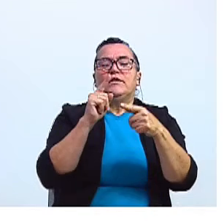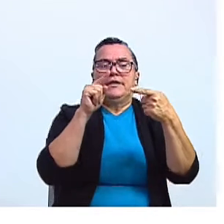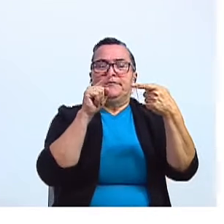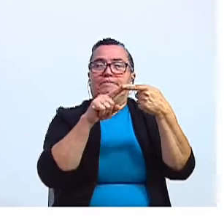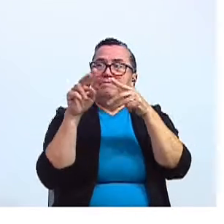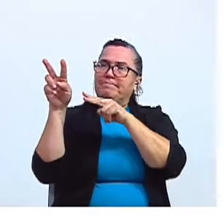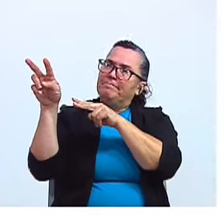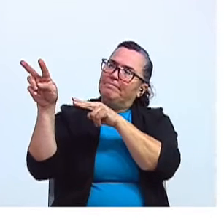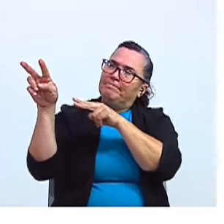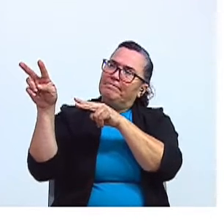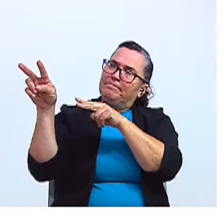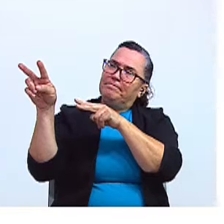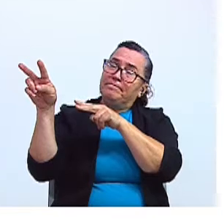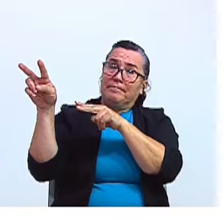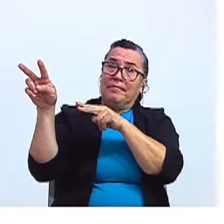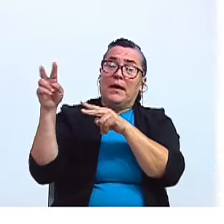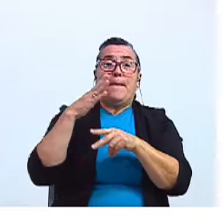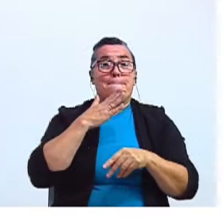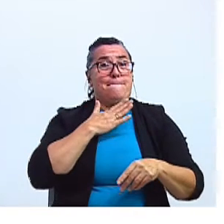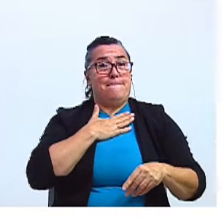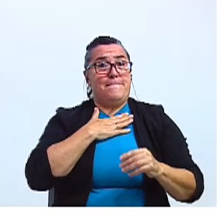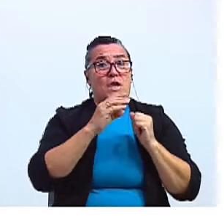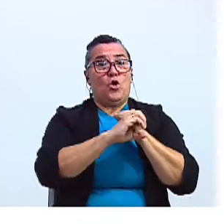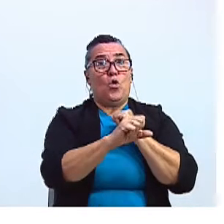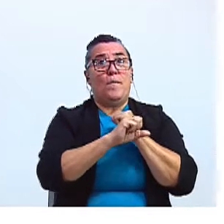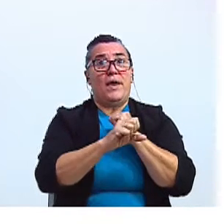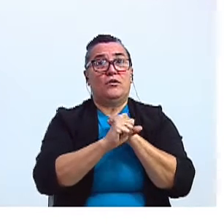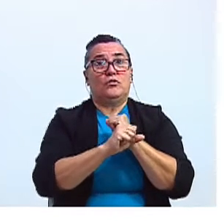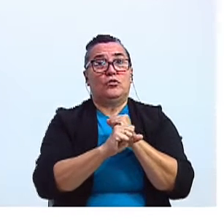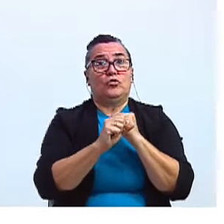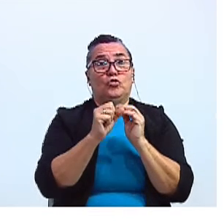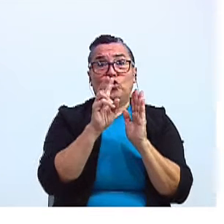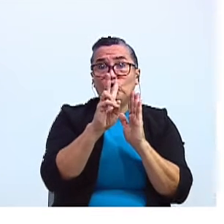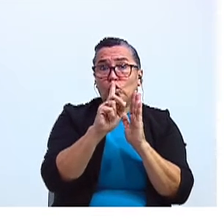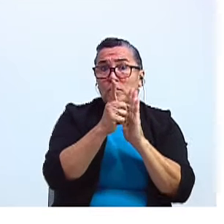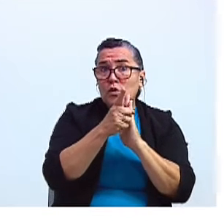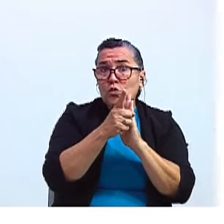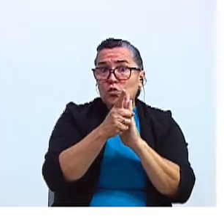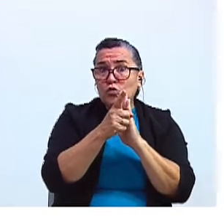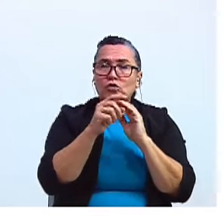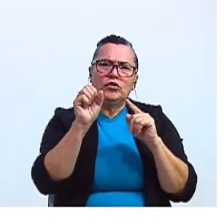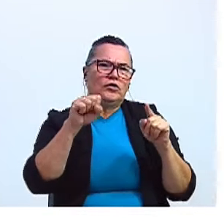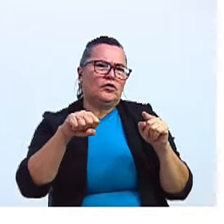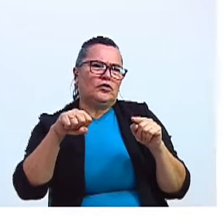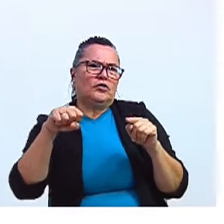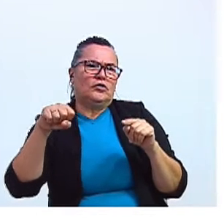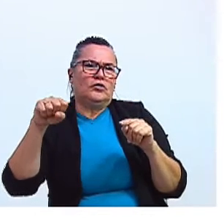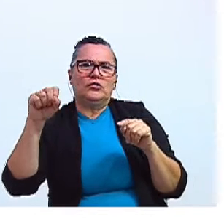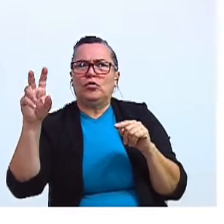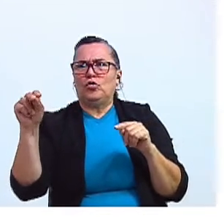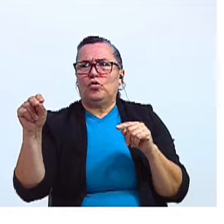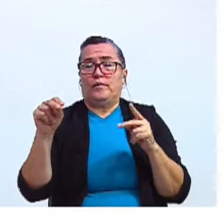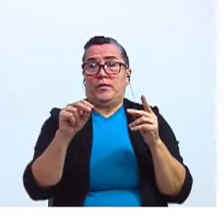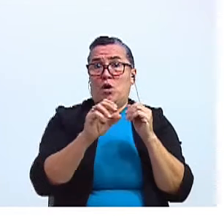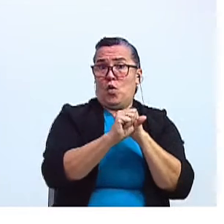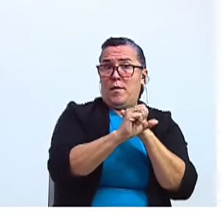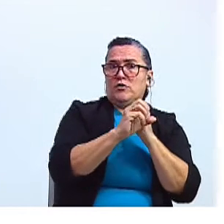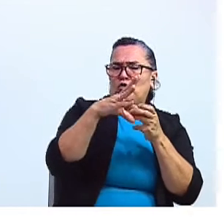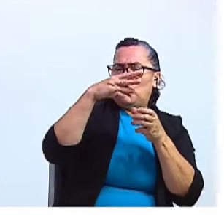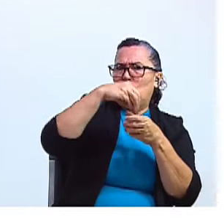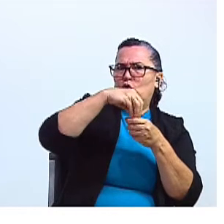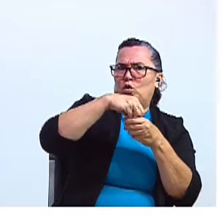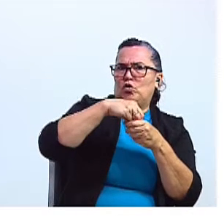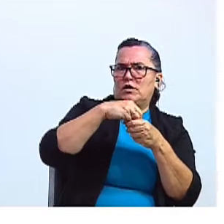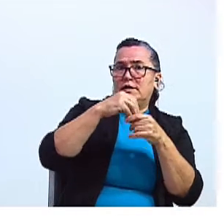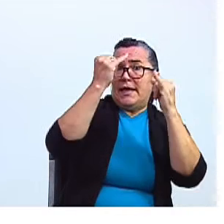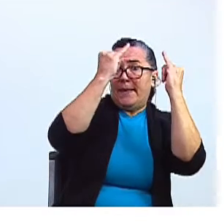My commercial lasts 2 minutes? Yes or no? Your commercial includes an